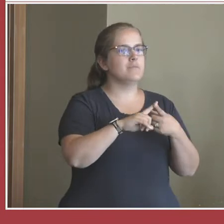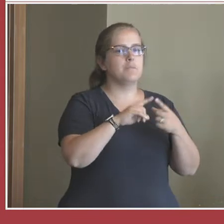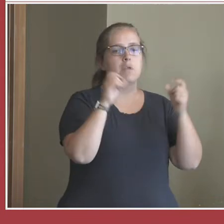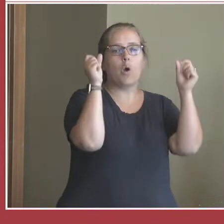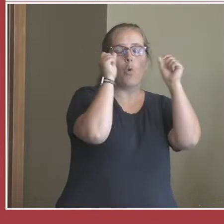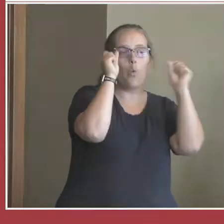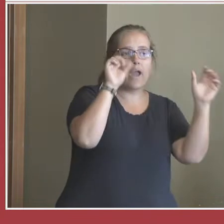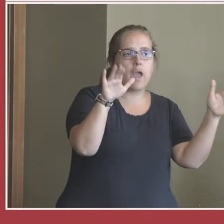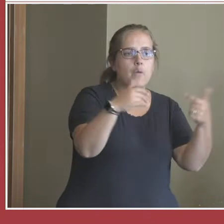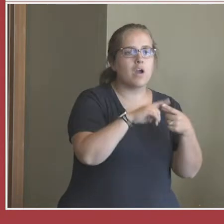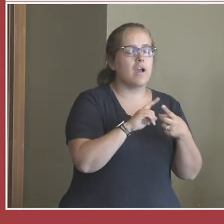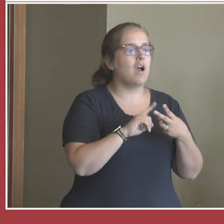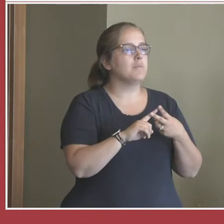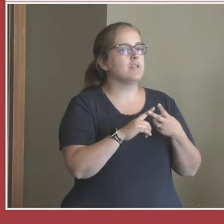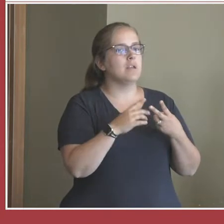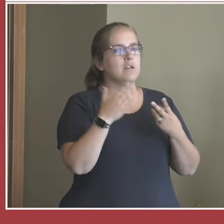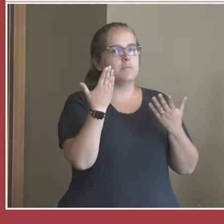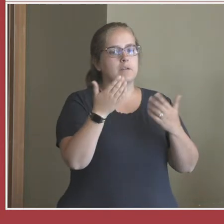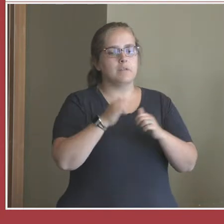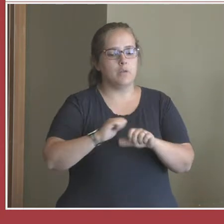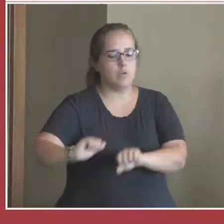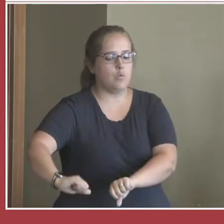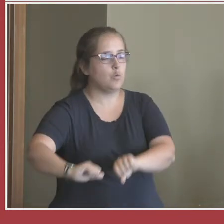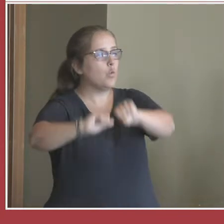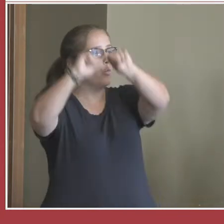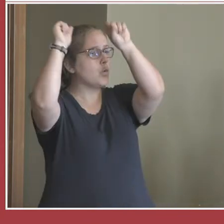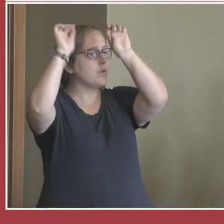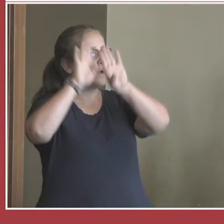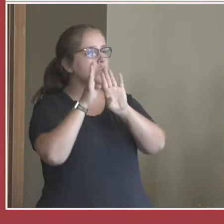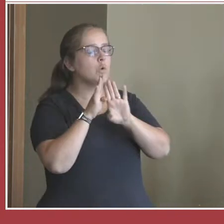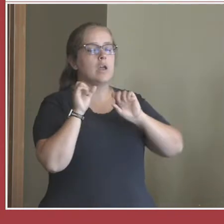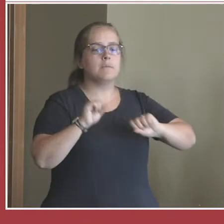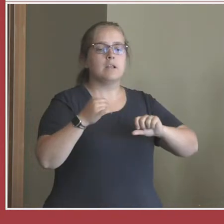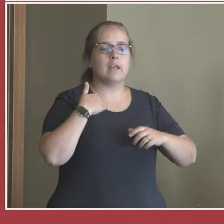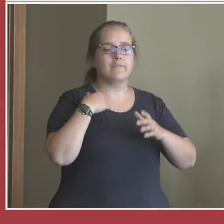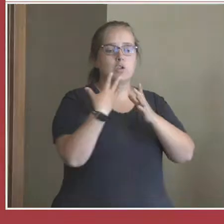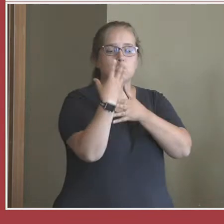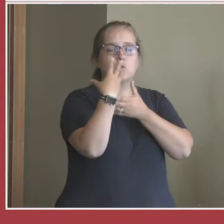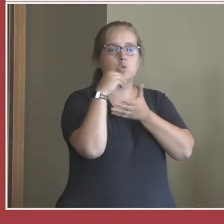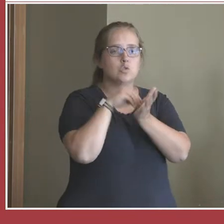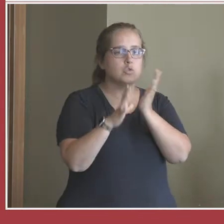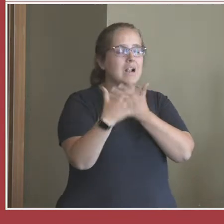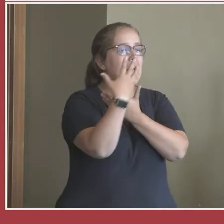weight room, potentially with roll-up doors and the ability to have students go out